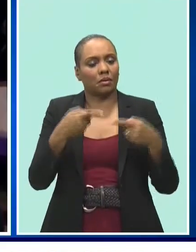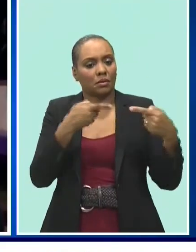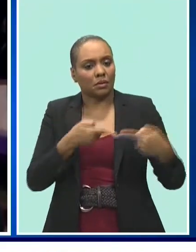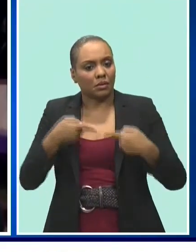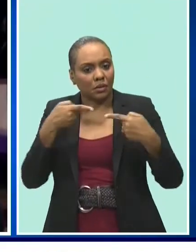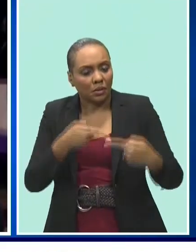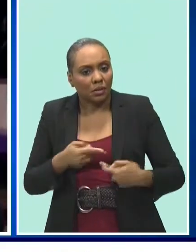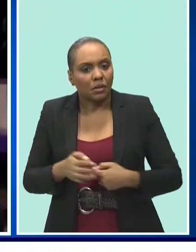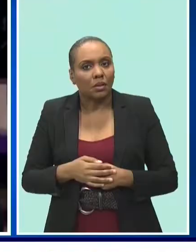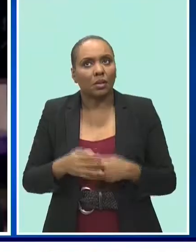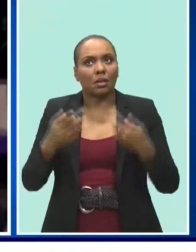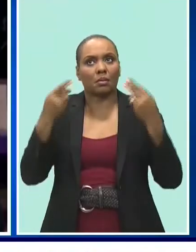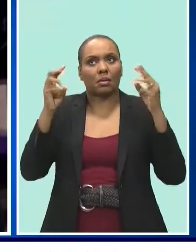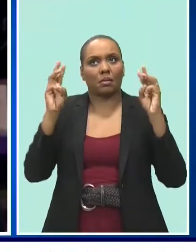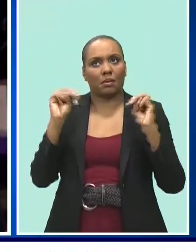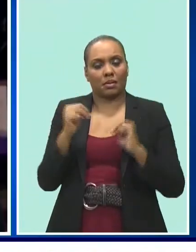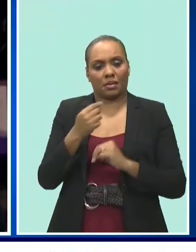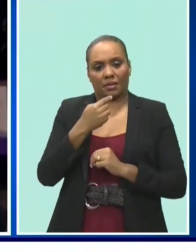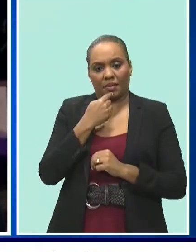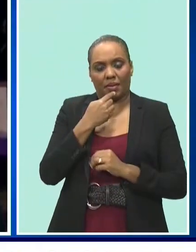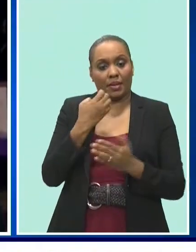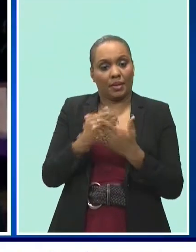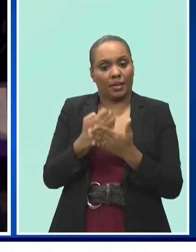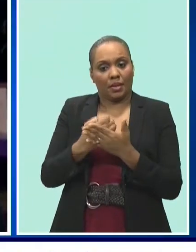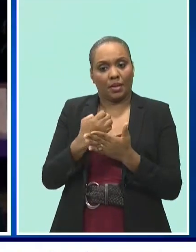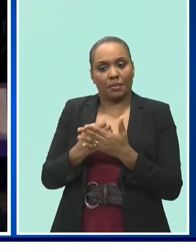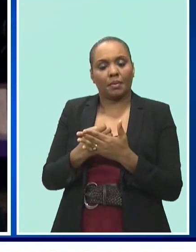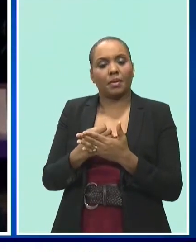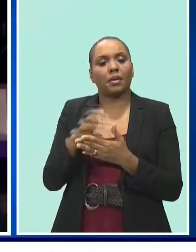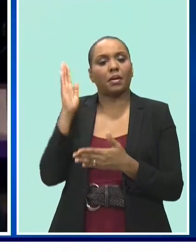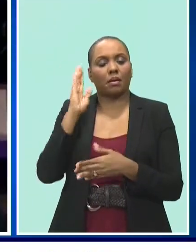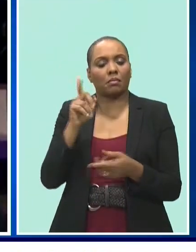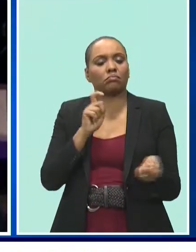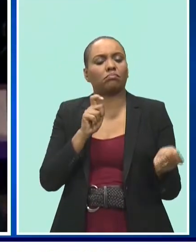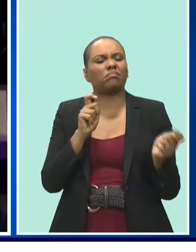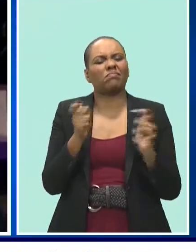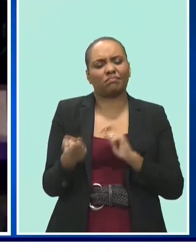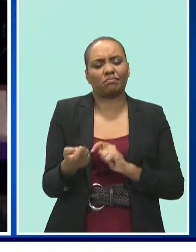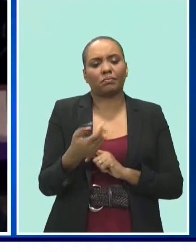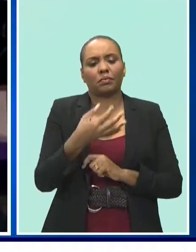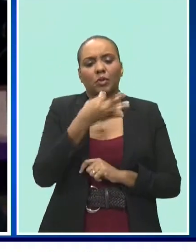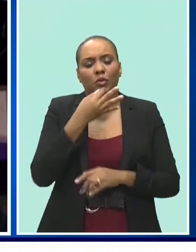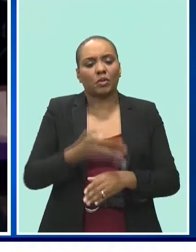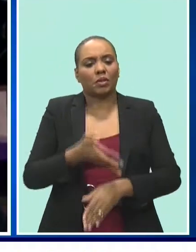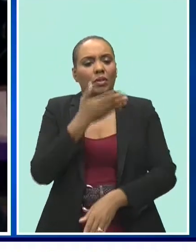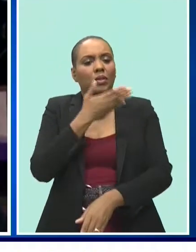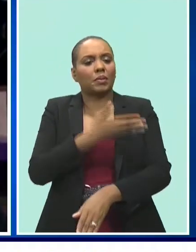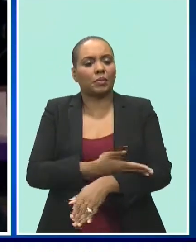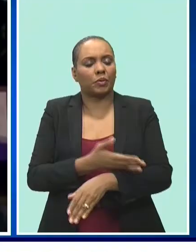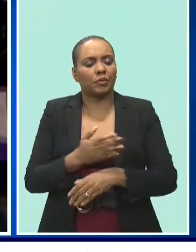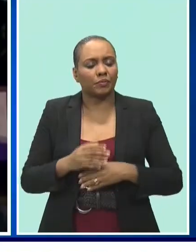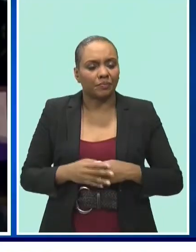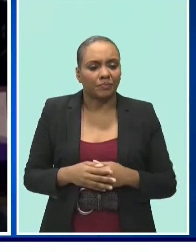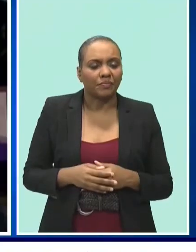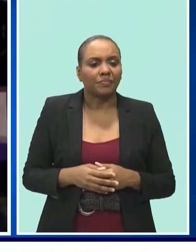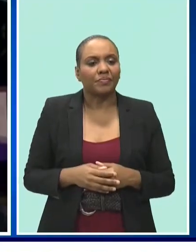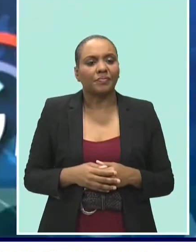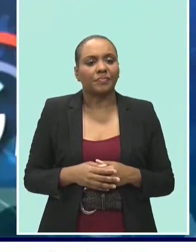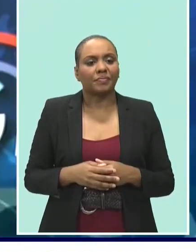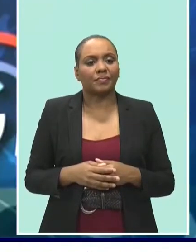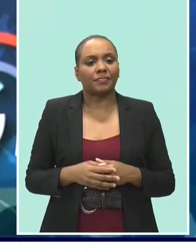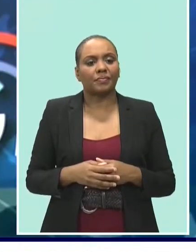as Prime Minister Motley indicated that the economy is about to turn the corner. Kishmar Senjis, CBC